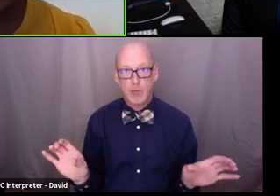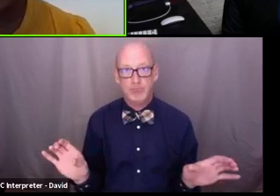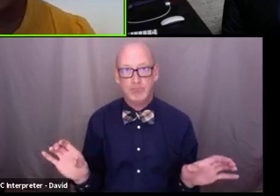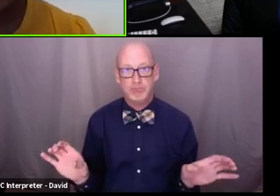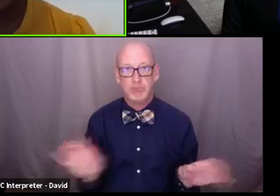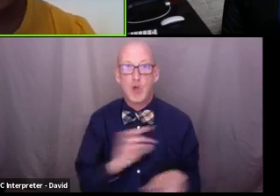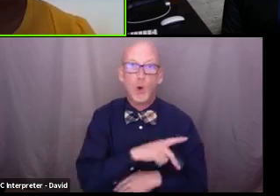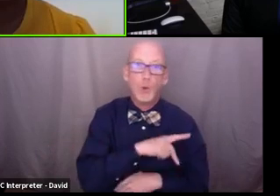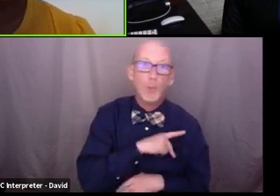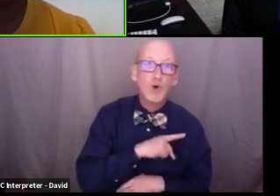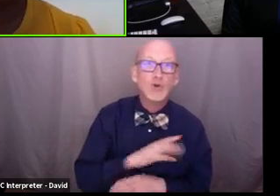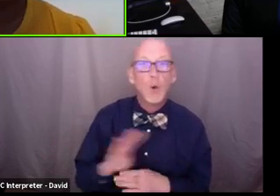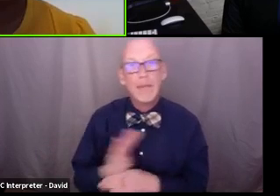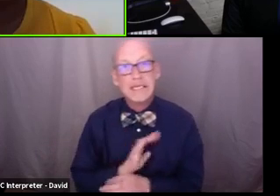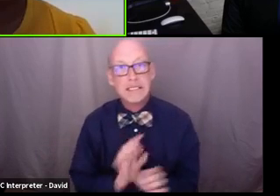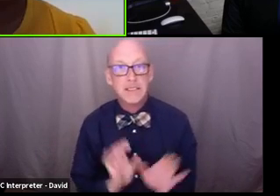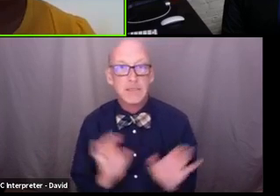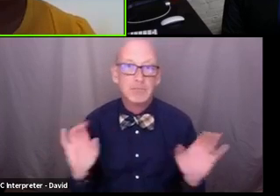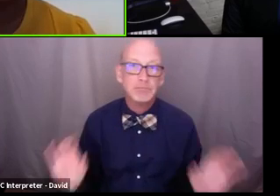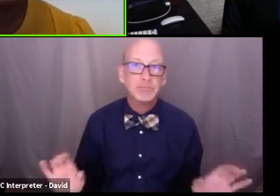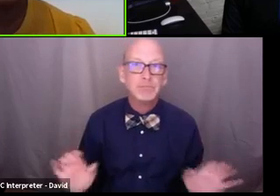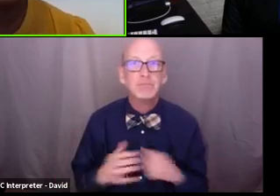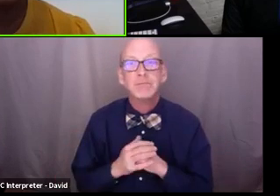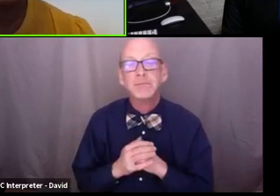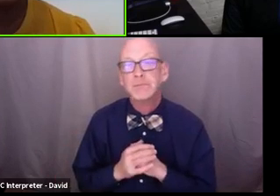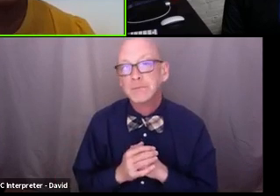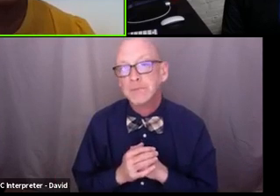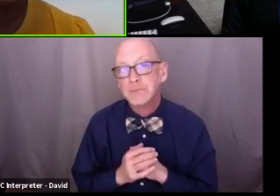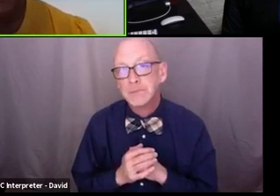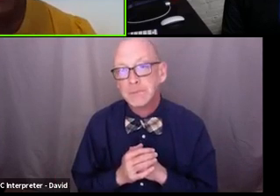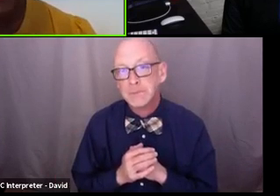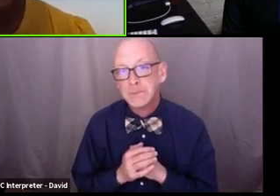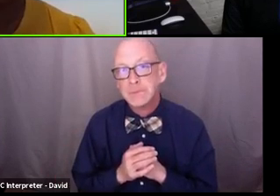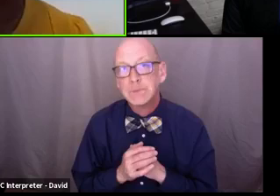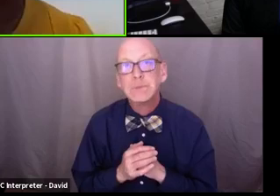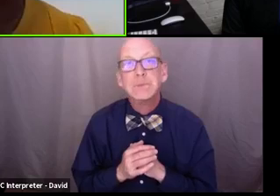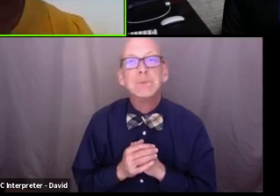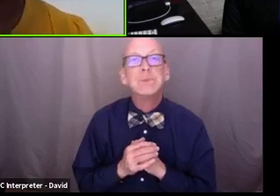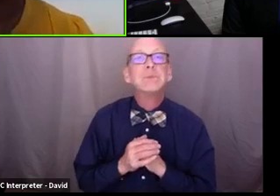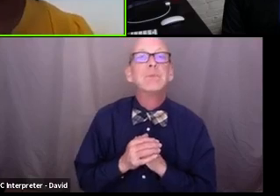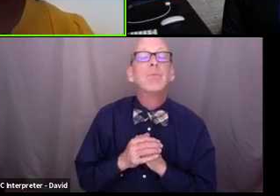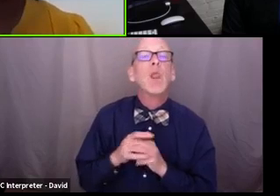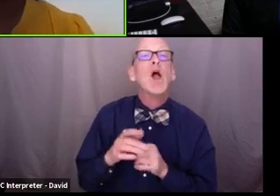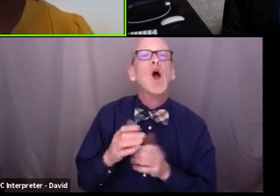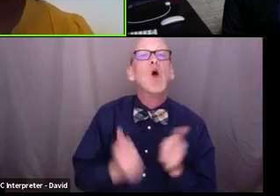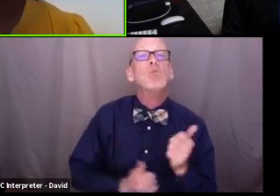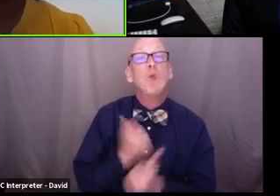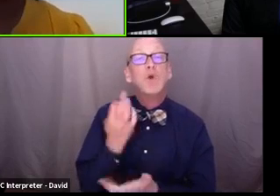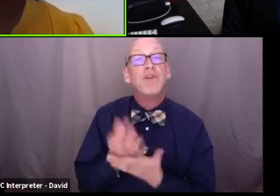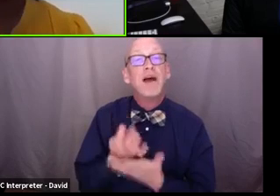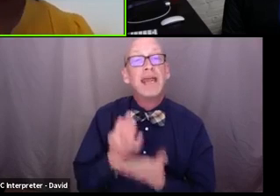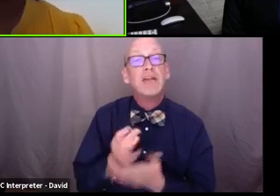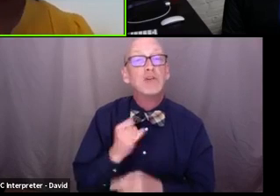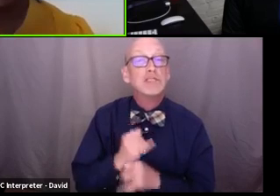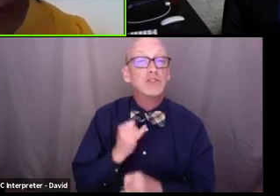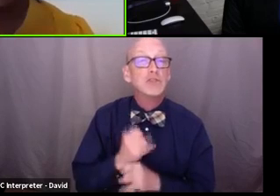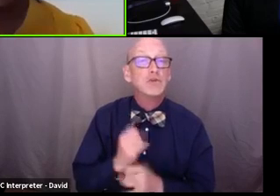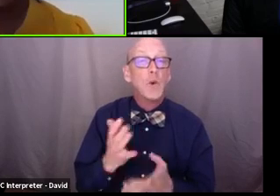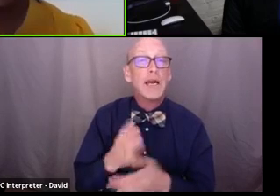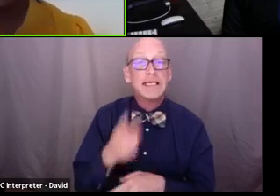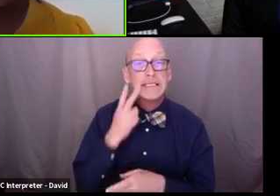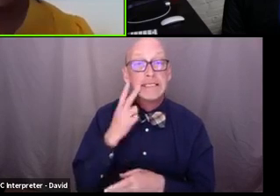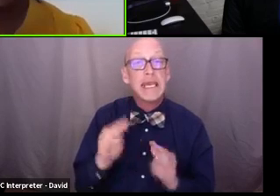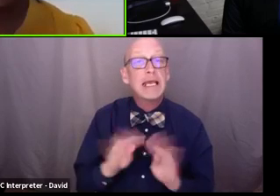Because when you go to these banking institutions, they want to see a clear track record